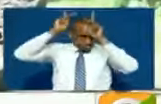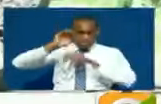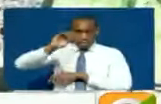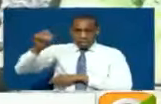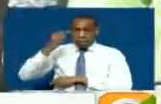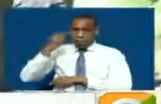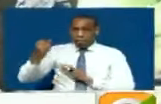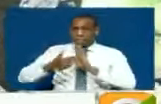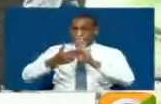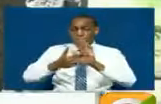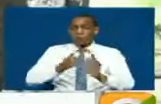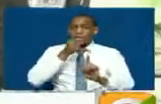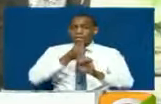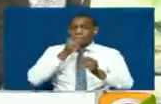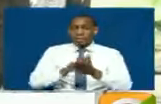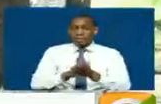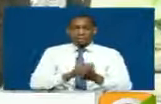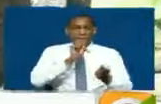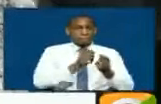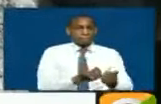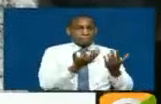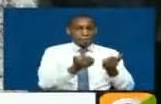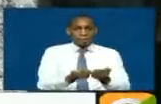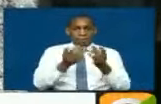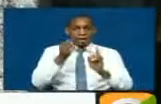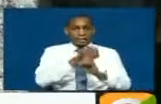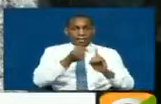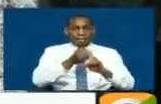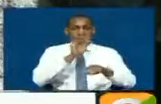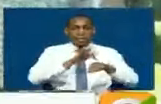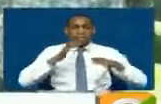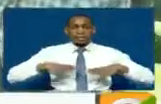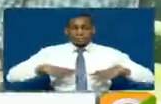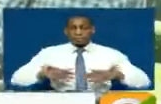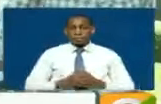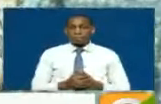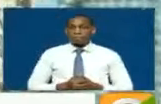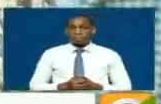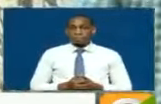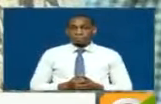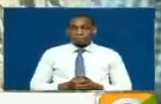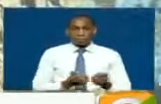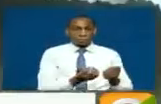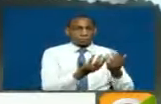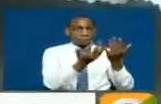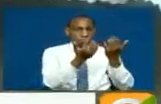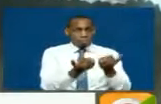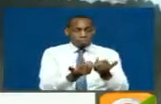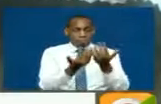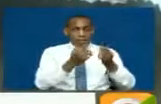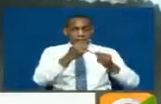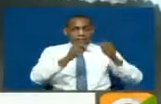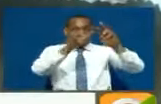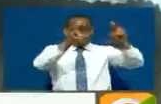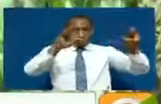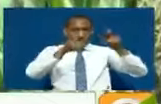County reveals the magnitude of a series of arson attacks that befell the residents here. Smoke still billowing off the